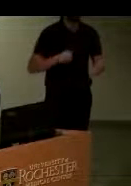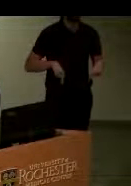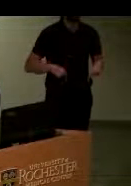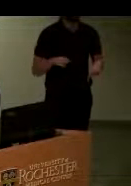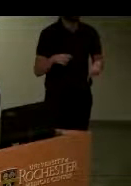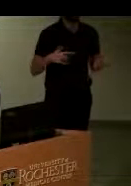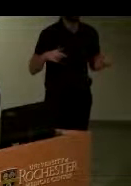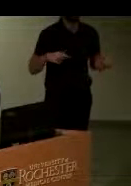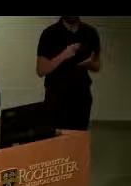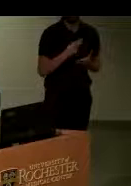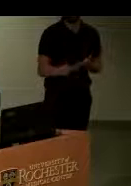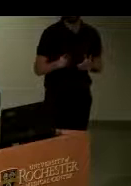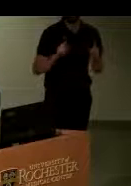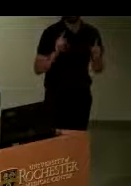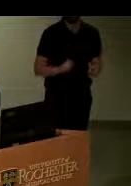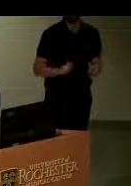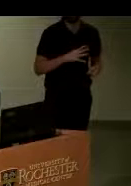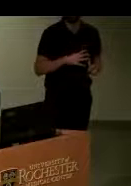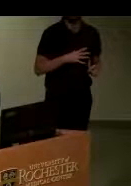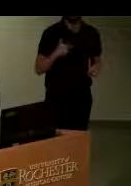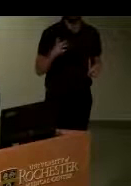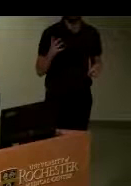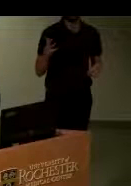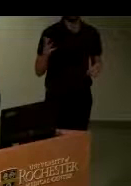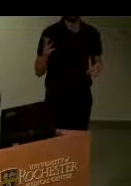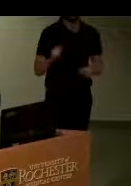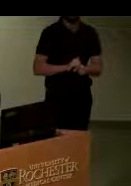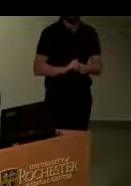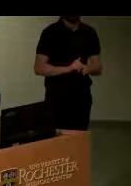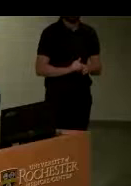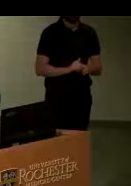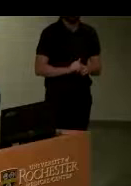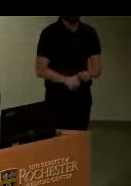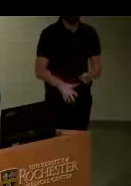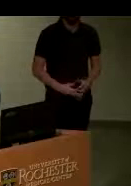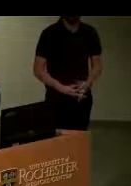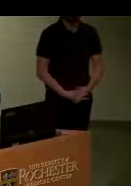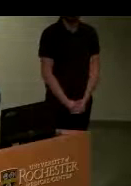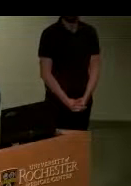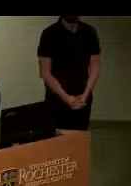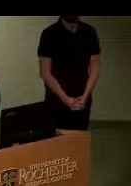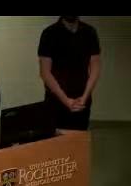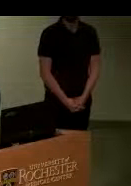all going to fail that test that we decided we would at least let them practice it.